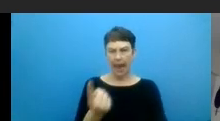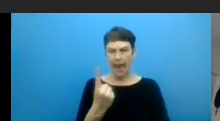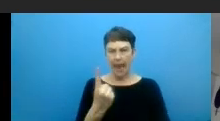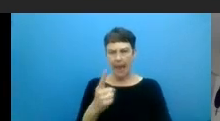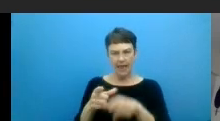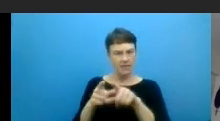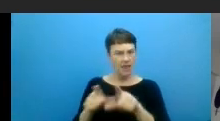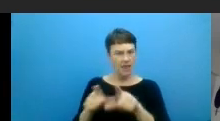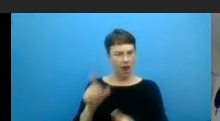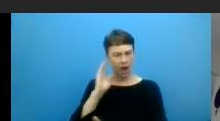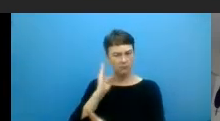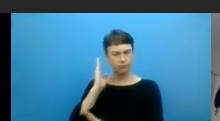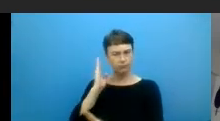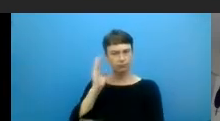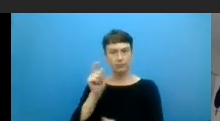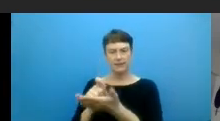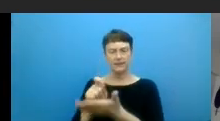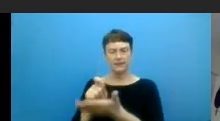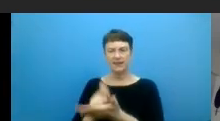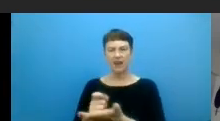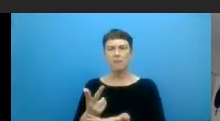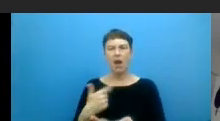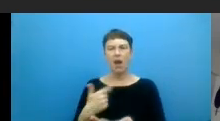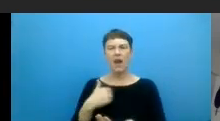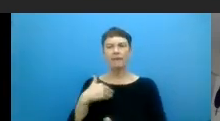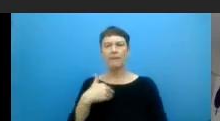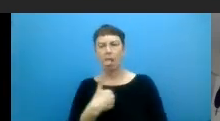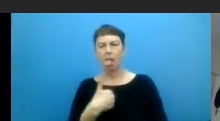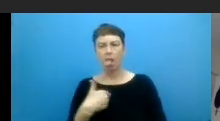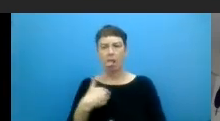those situations.